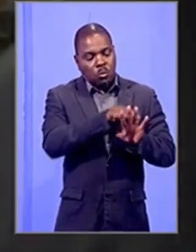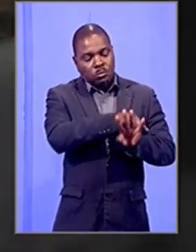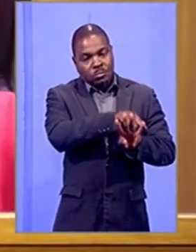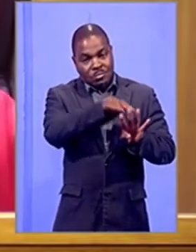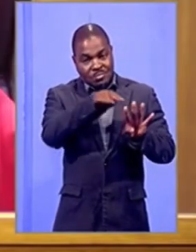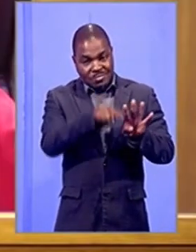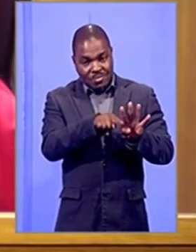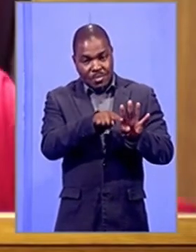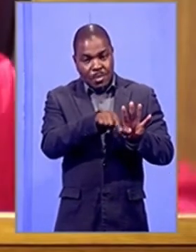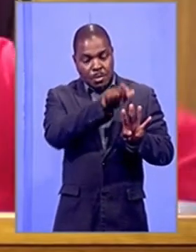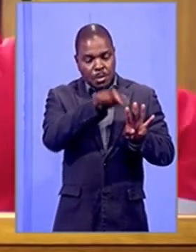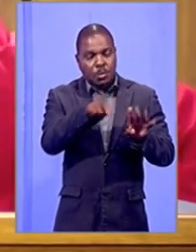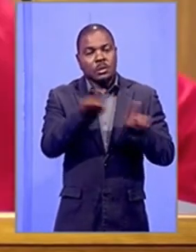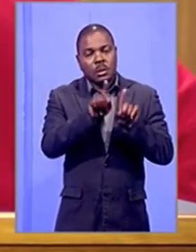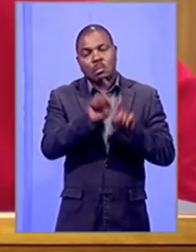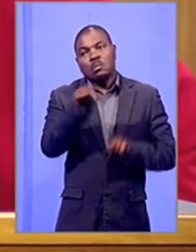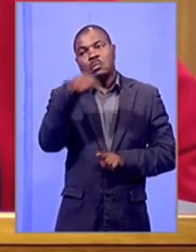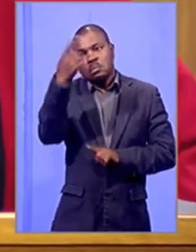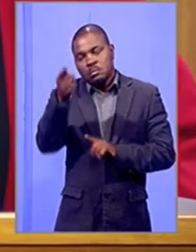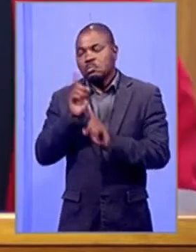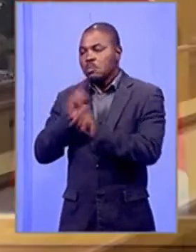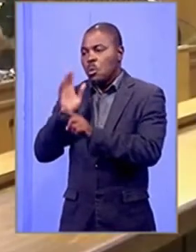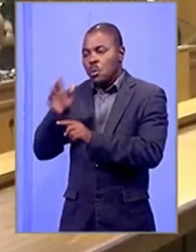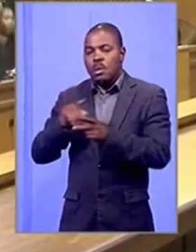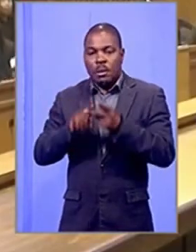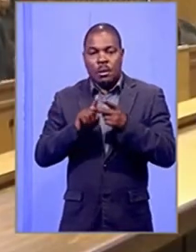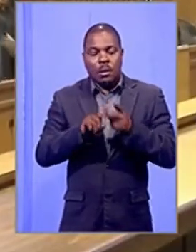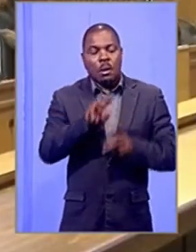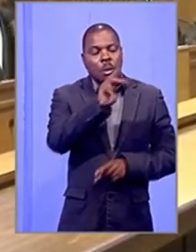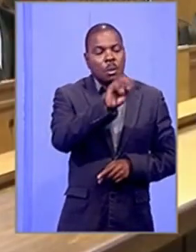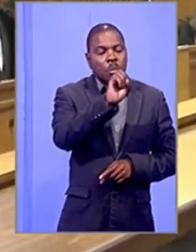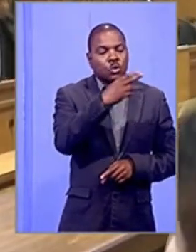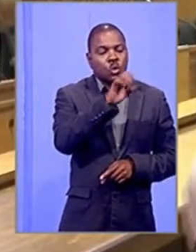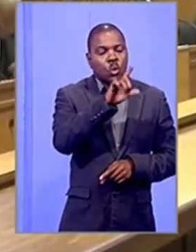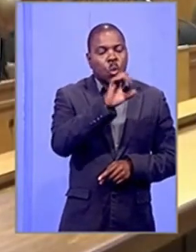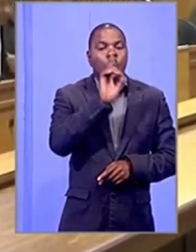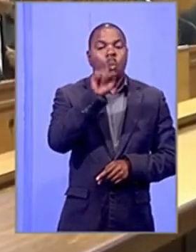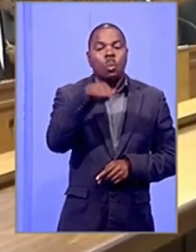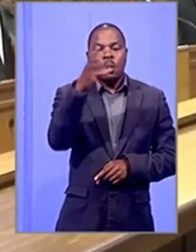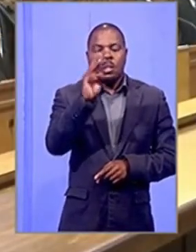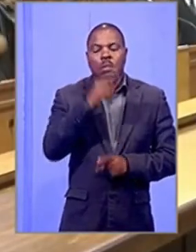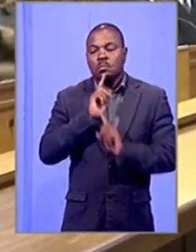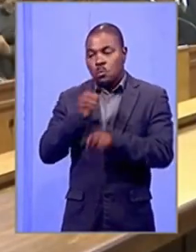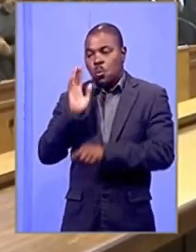ka wa bone o tla latela mme Advocate Mshololo o tla ikarabela ka la bone.